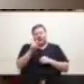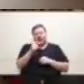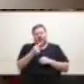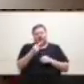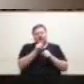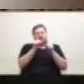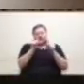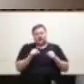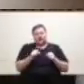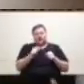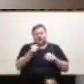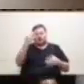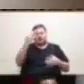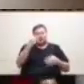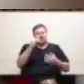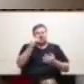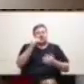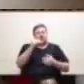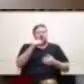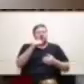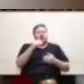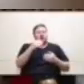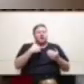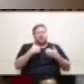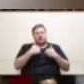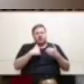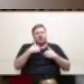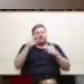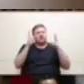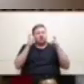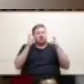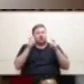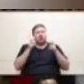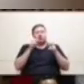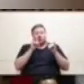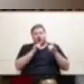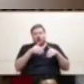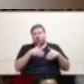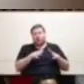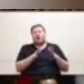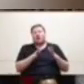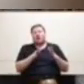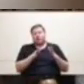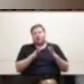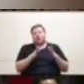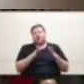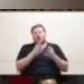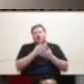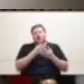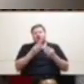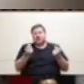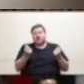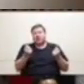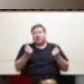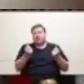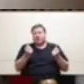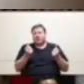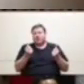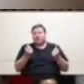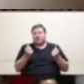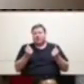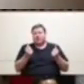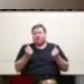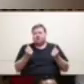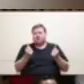of administratively. And as a result of that, there are some mechanisms that